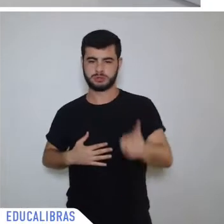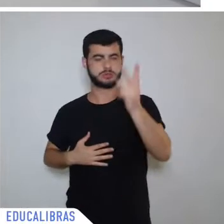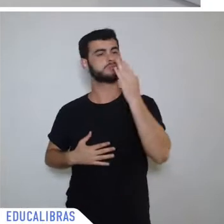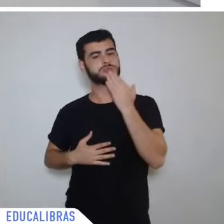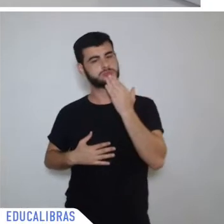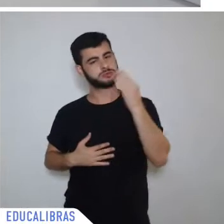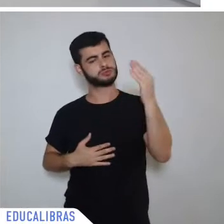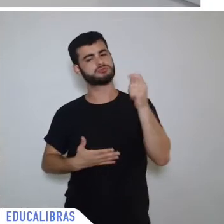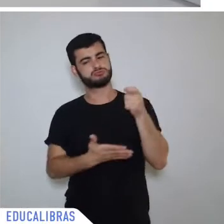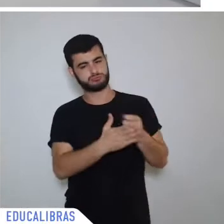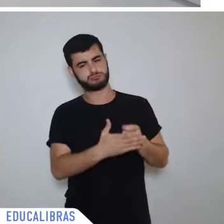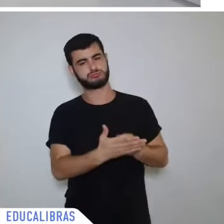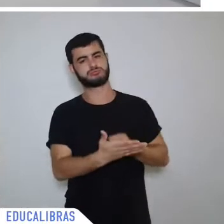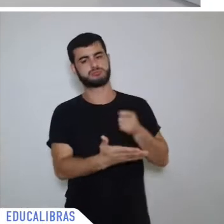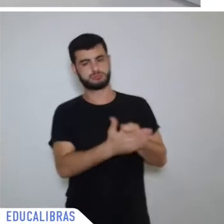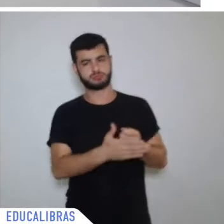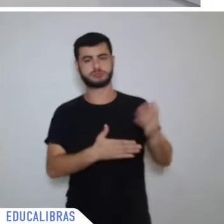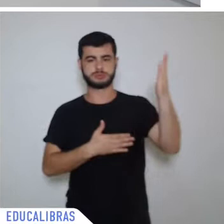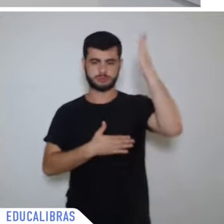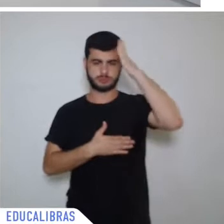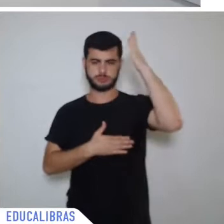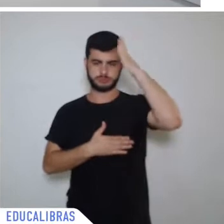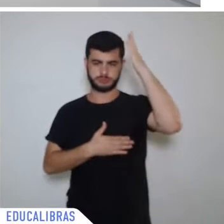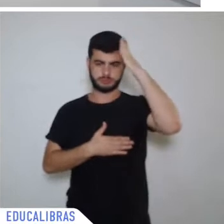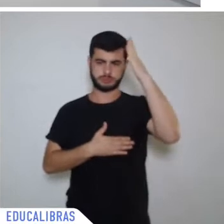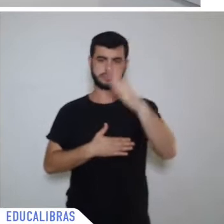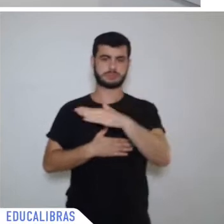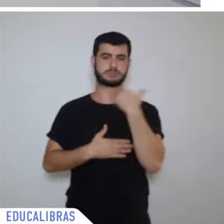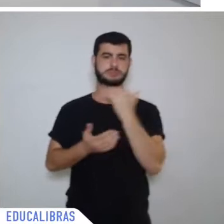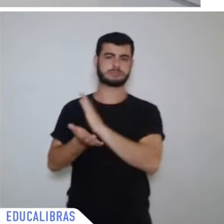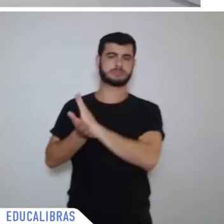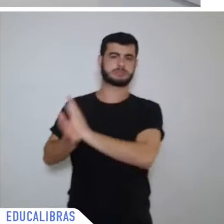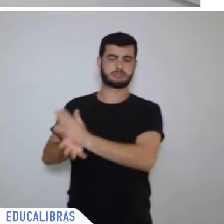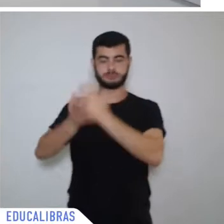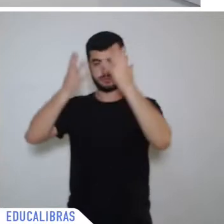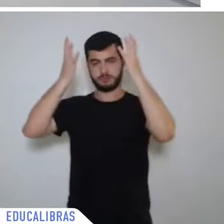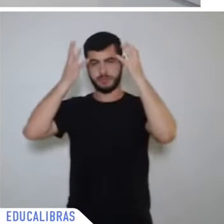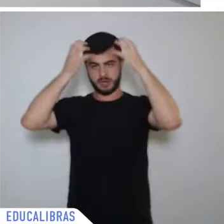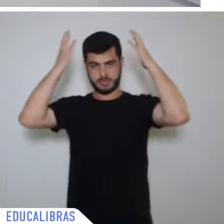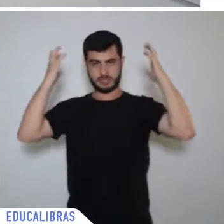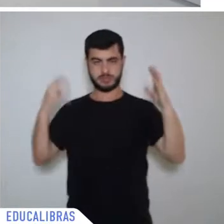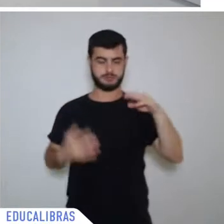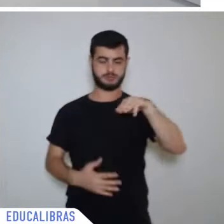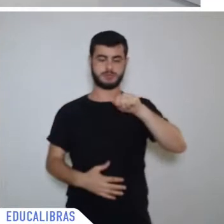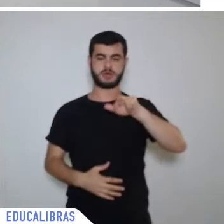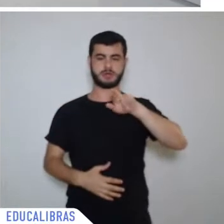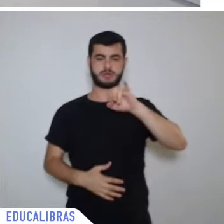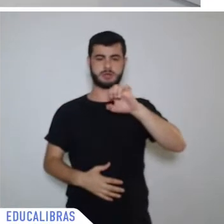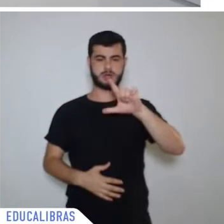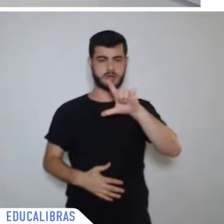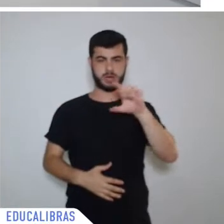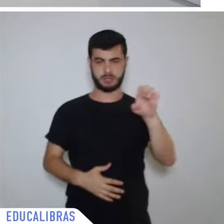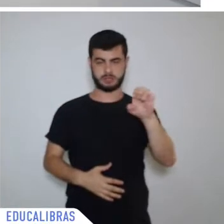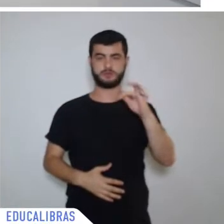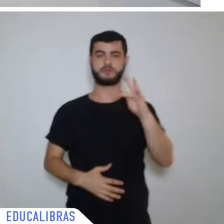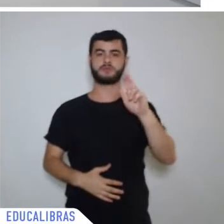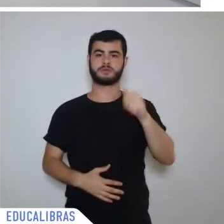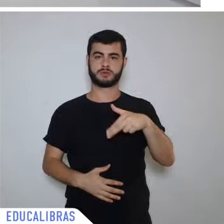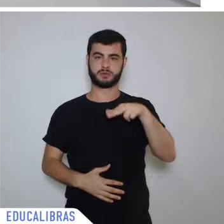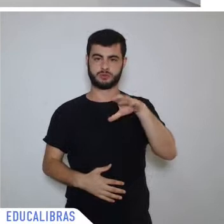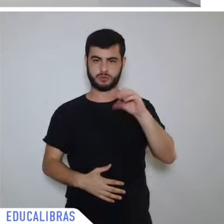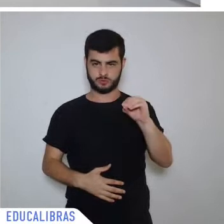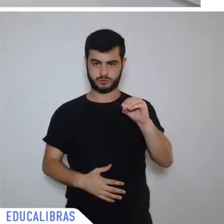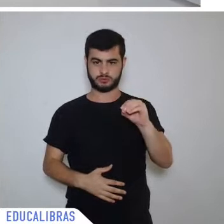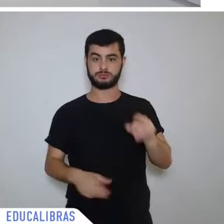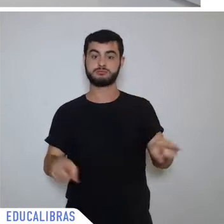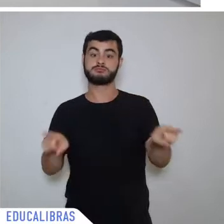identification of the crime that seized Marielle Franco's